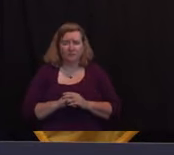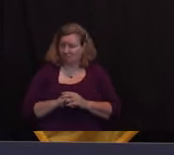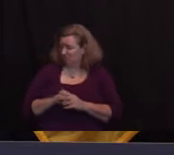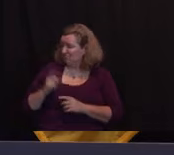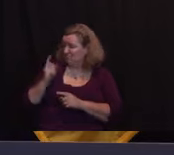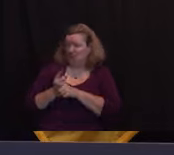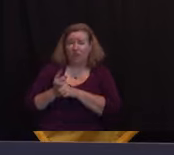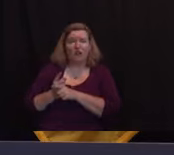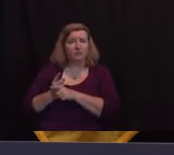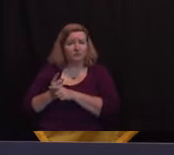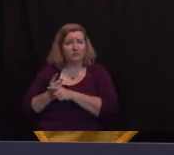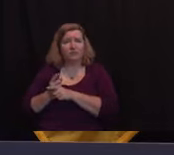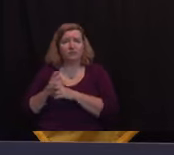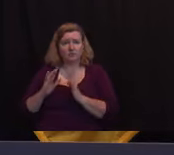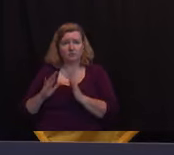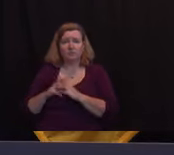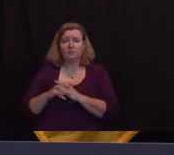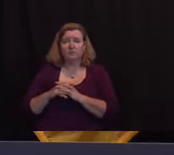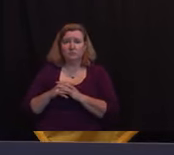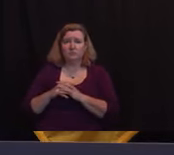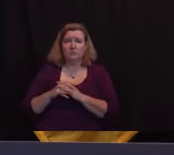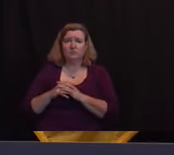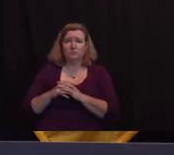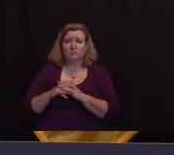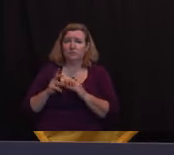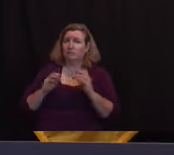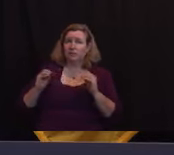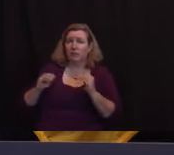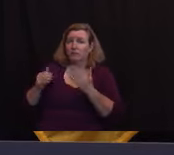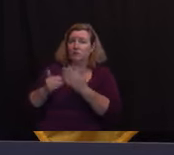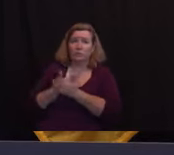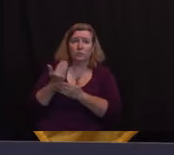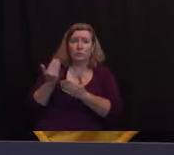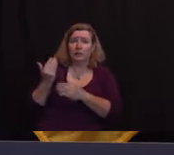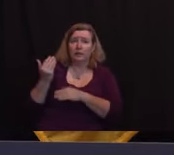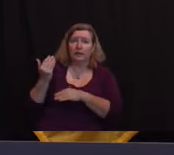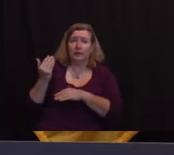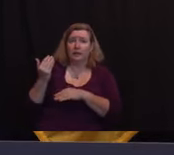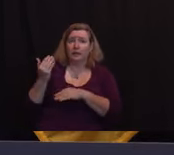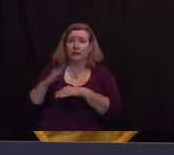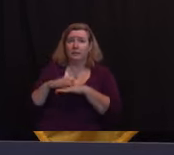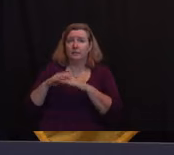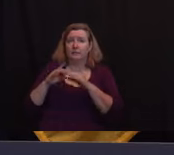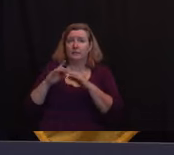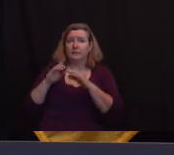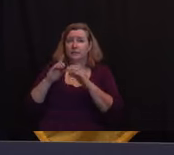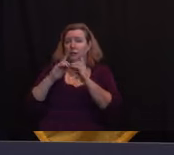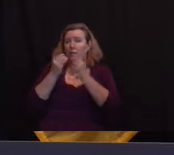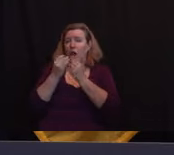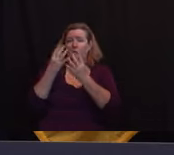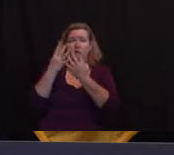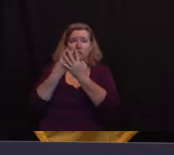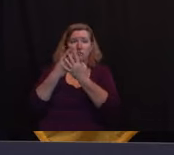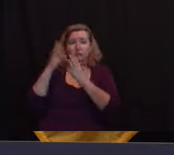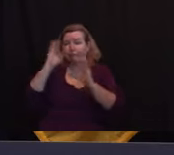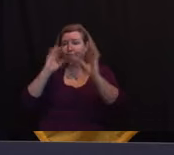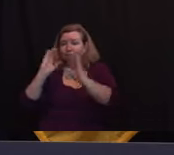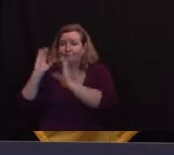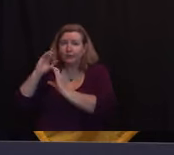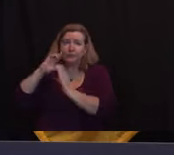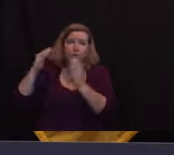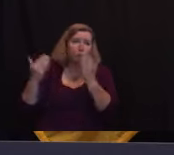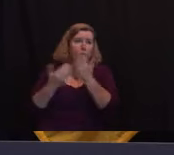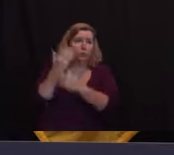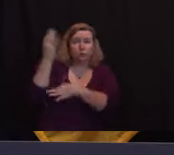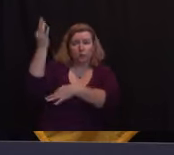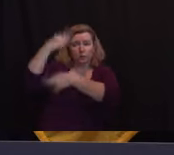Real quick on my side, and then I'll turn it to Pat. Nothing new on the Corrections Department search. We've got a very highly qualified person who's the